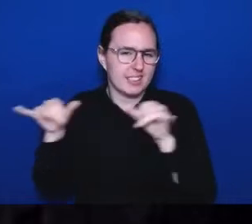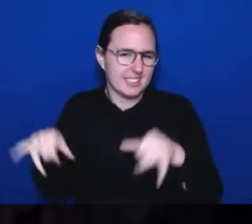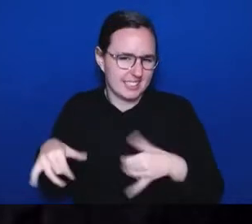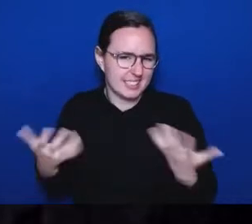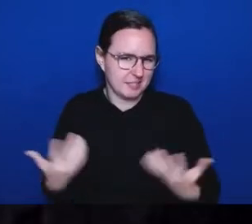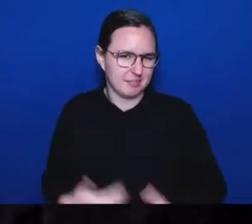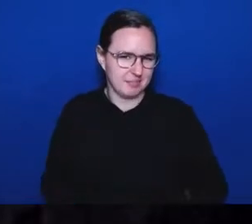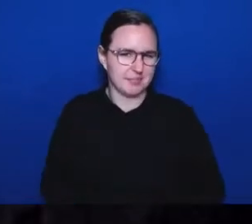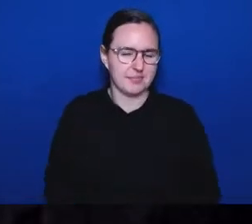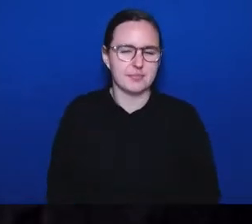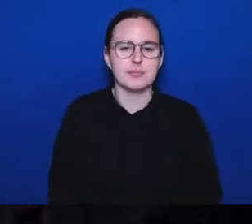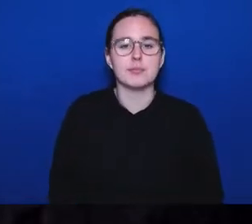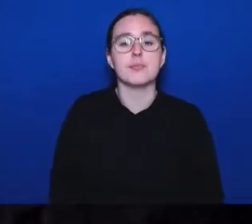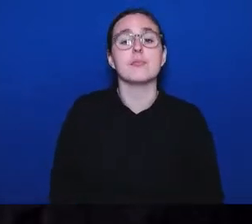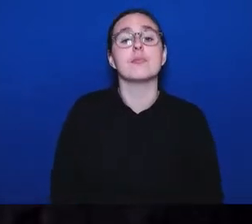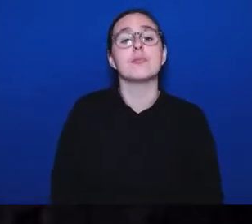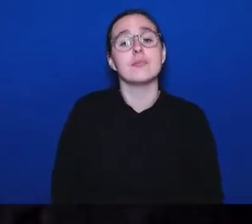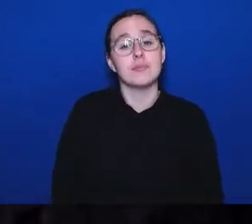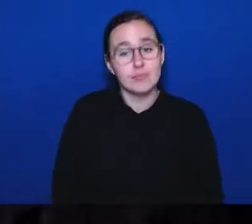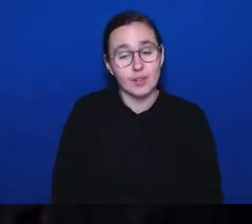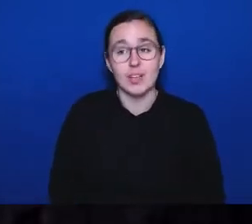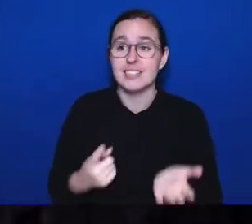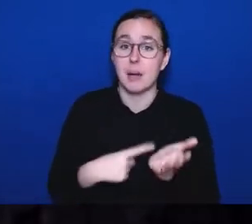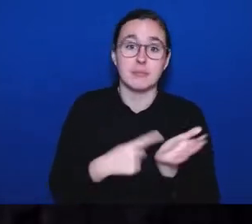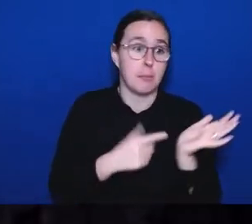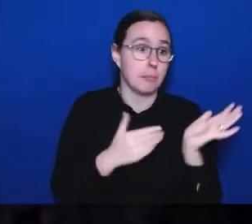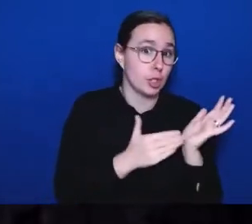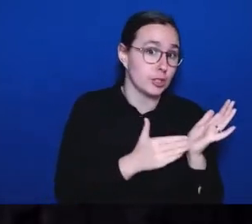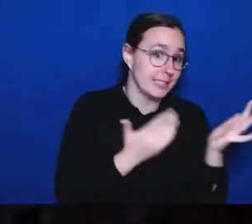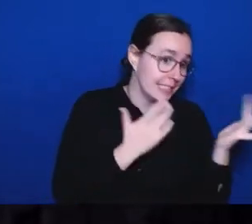nurses, we have to take other steps as well.